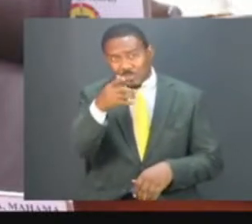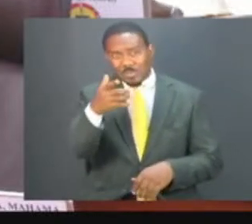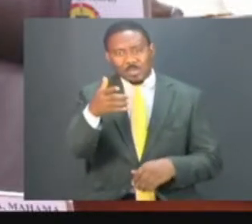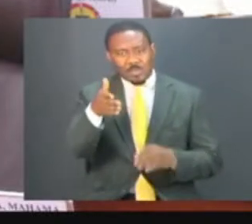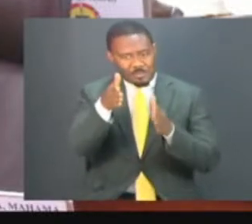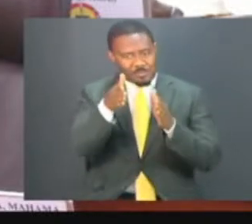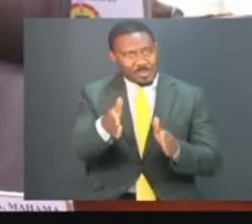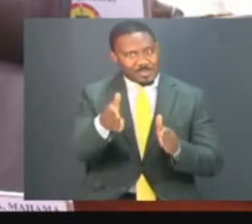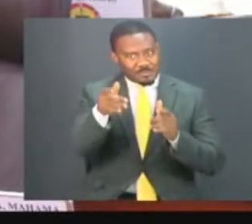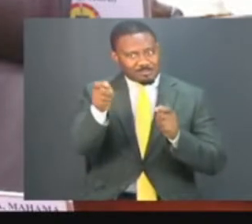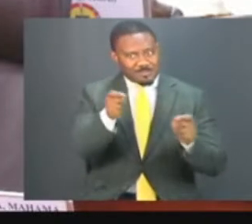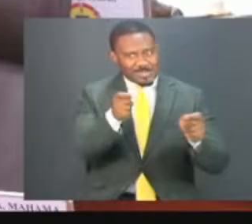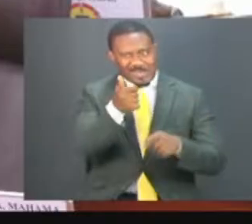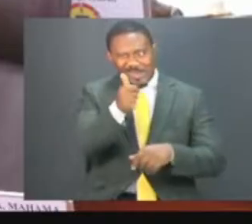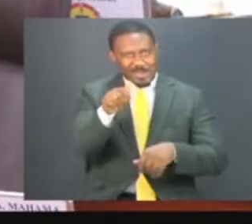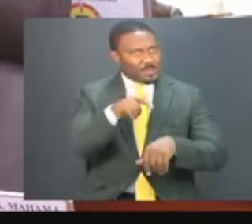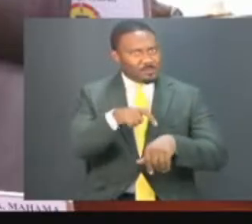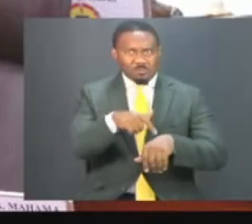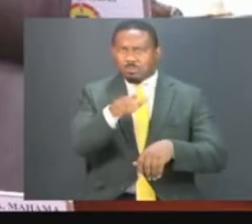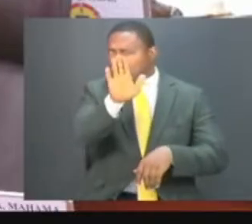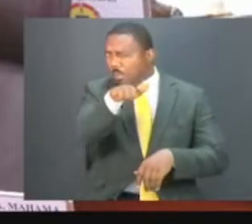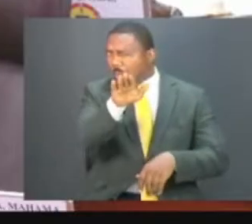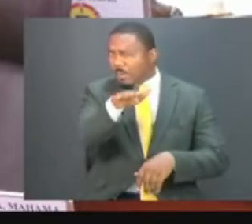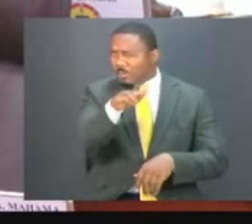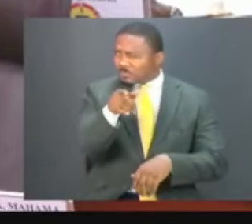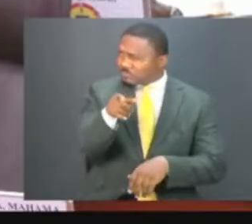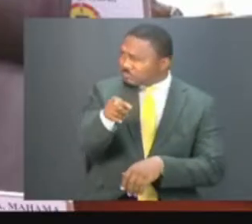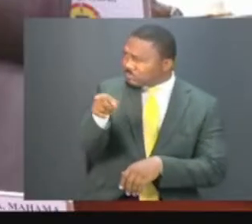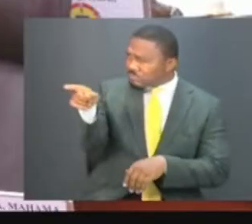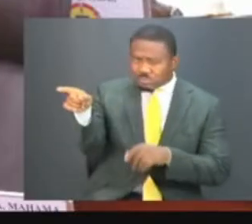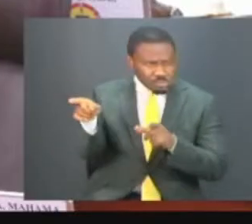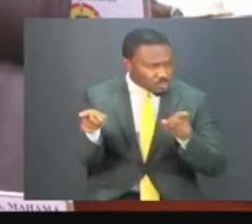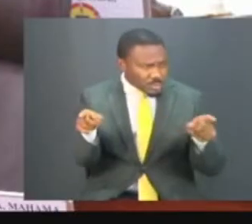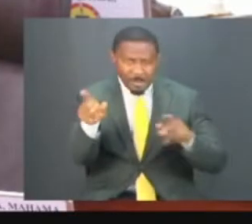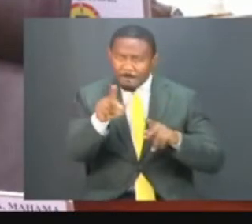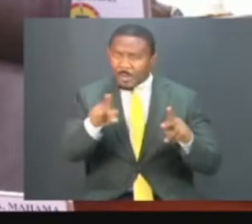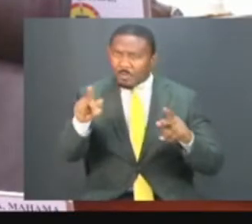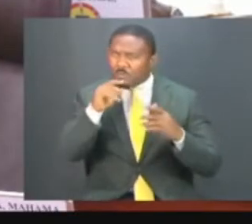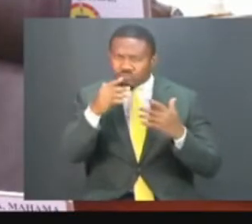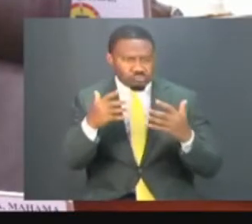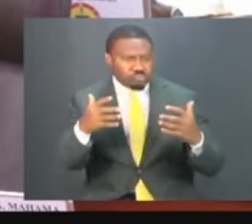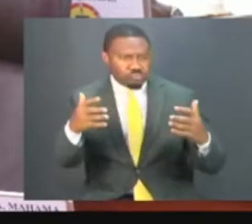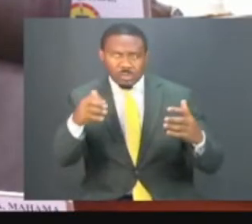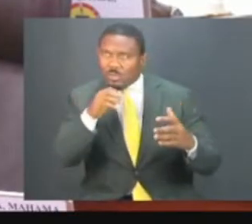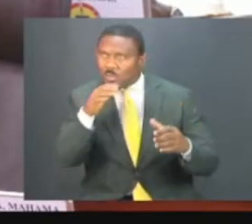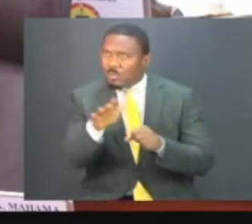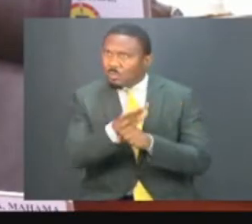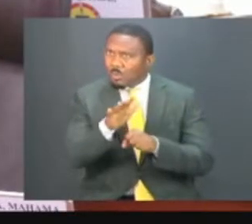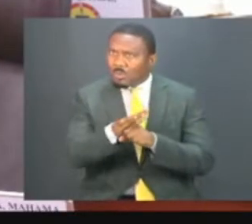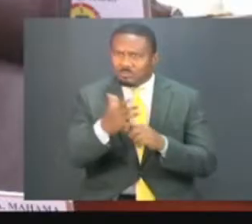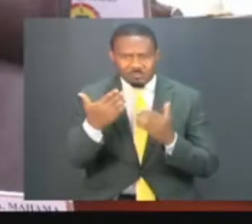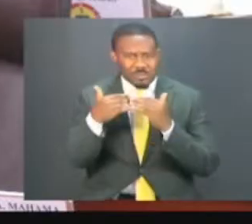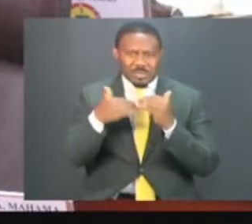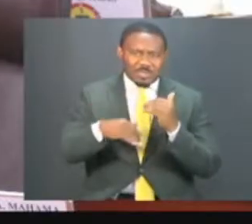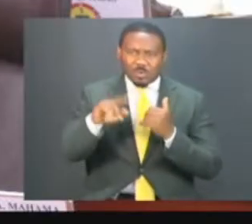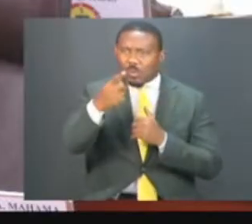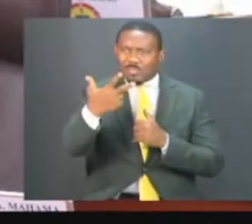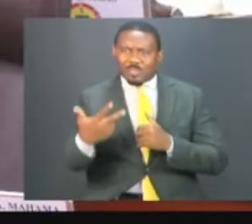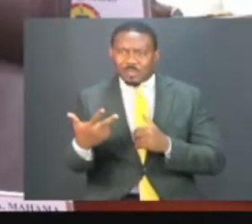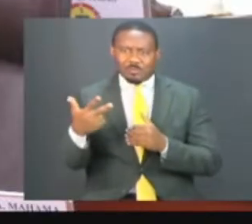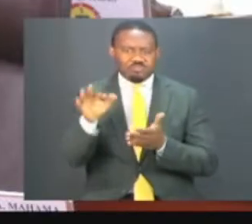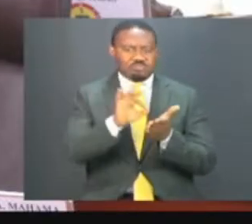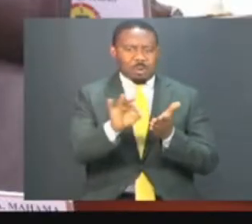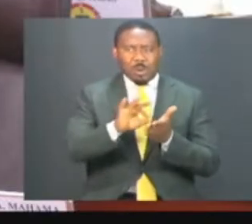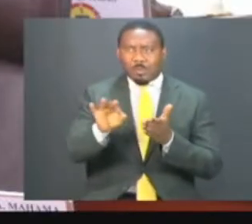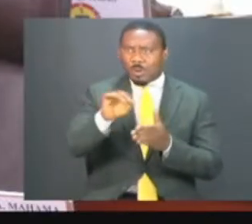time during a sitting that members present in the House constitutes less than 1/3 of the number of all the